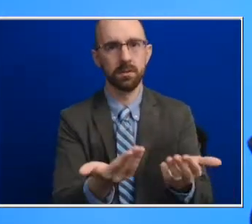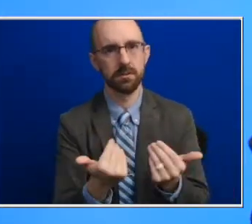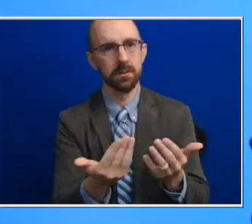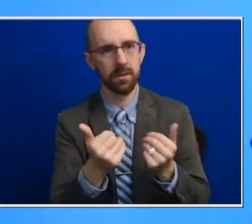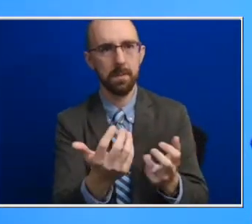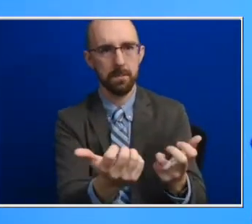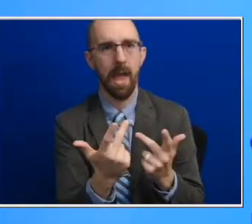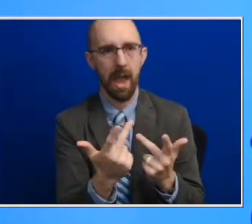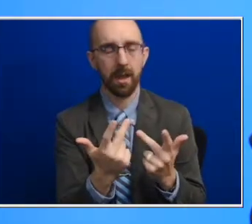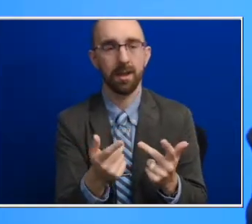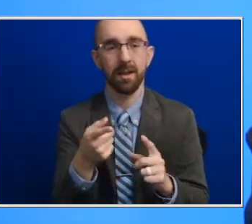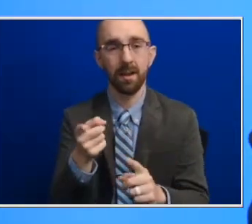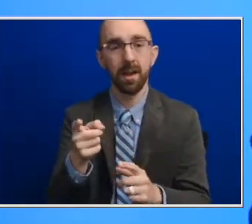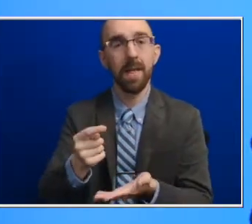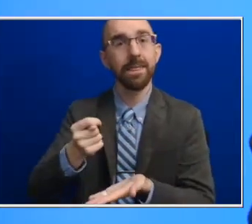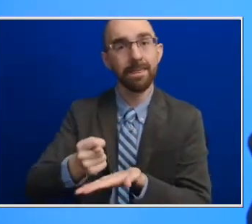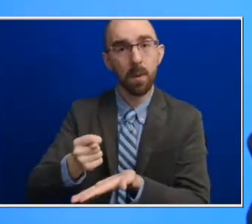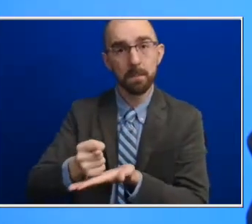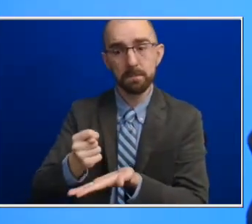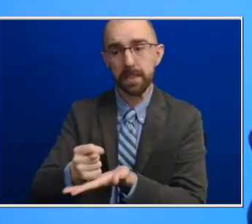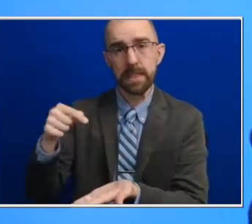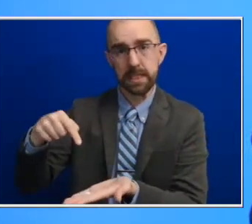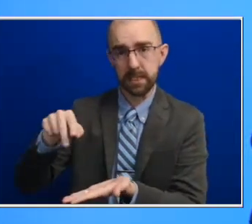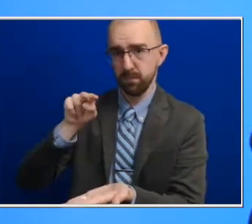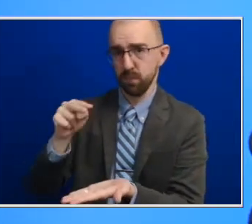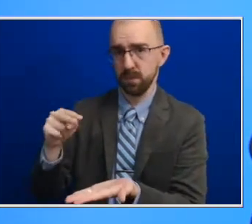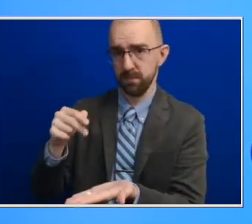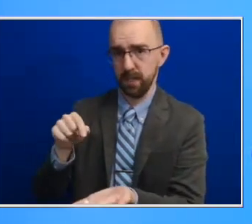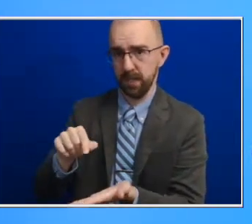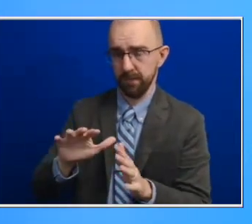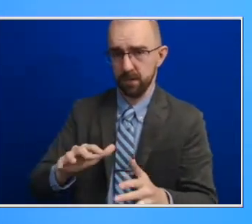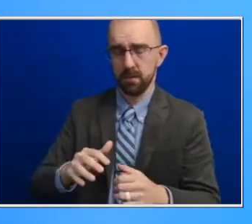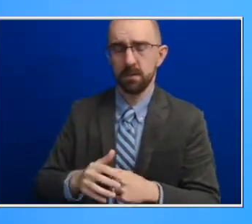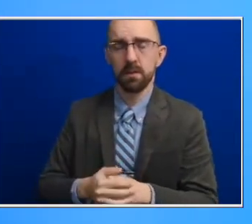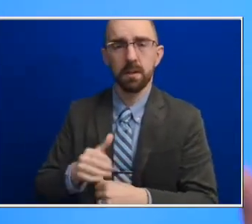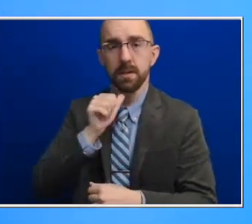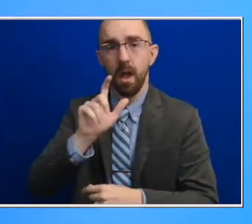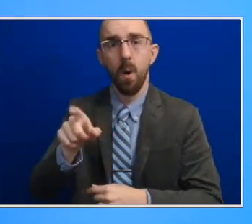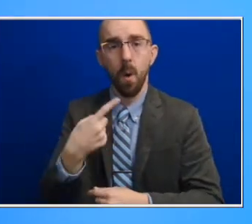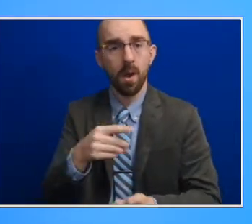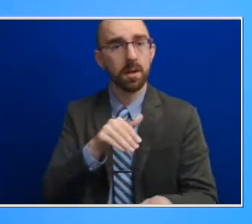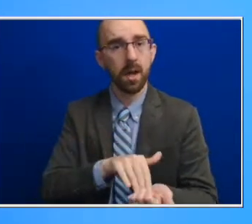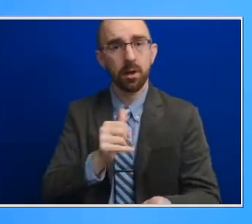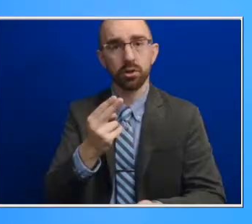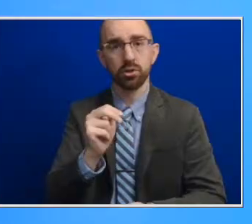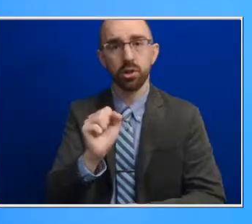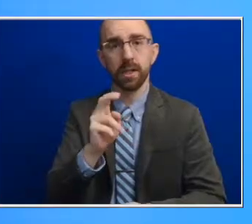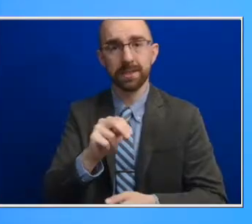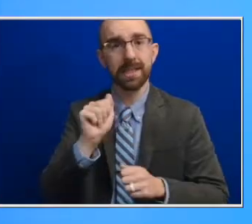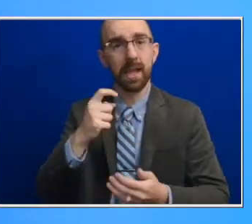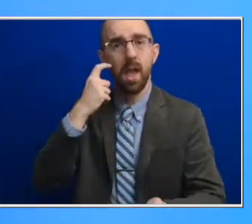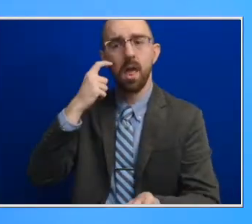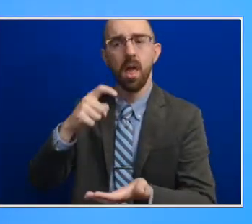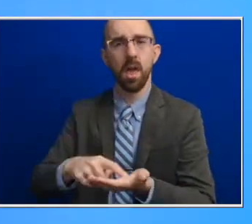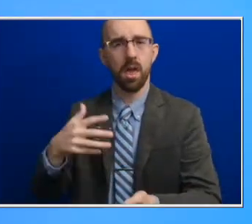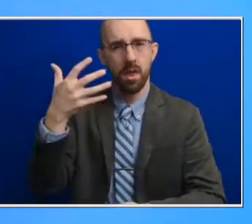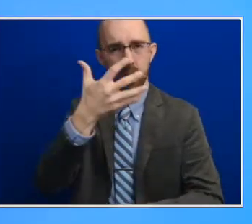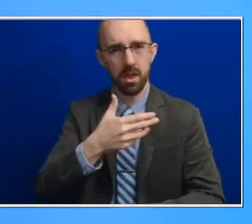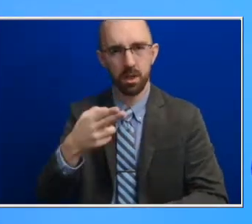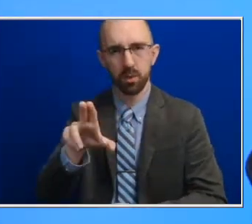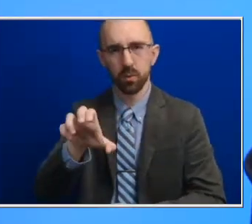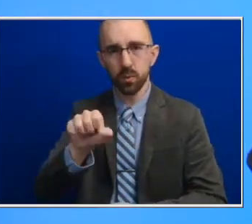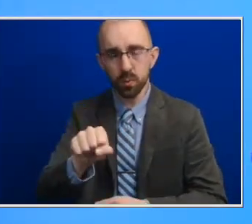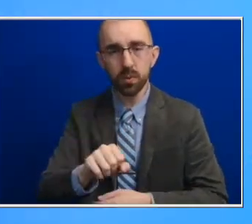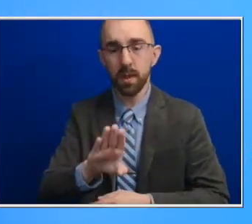from a therapeutic standpoint. You know, not only is Dr. Johnson going to be able to pick up on social cues and all these things that chatbot is just never going to